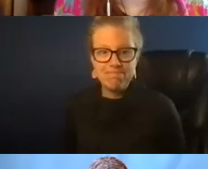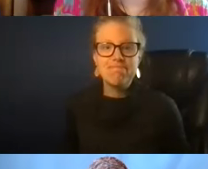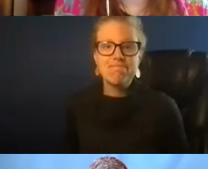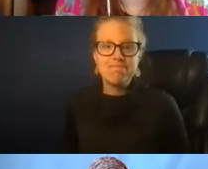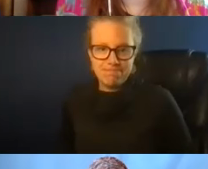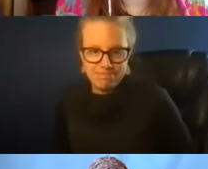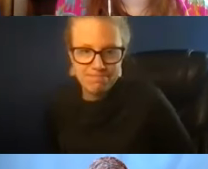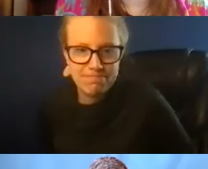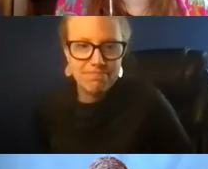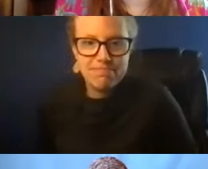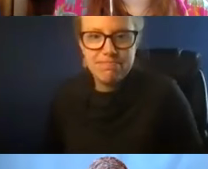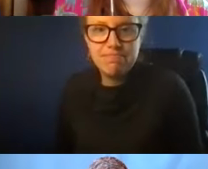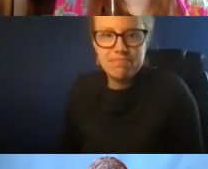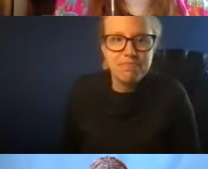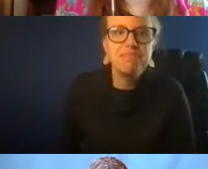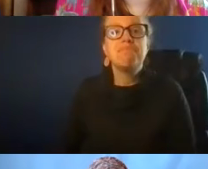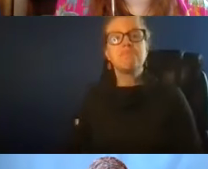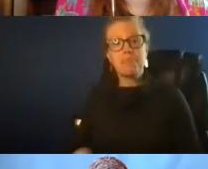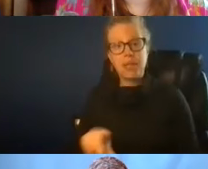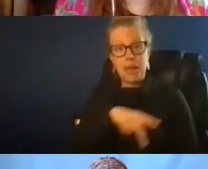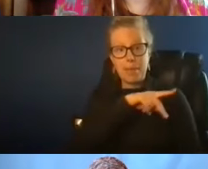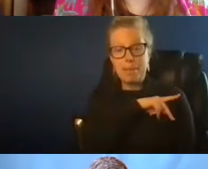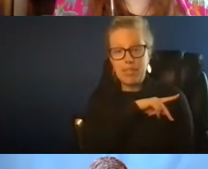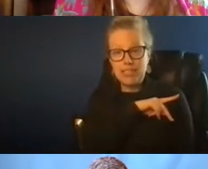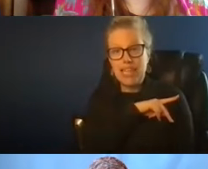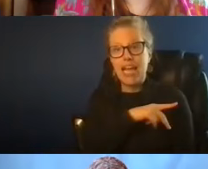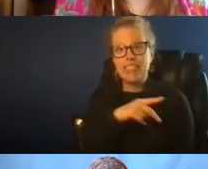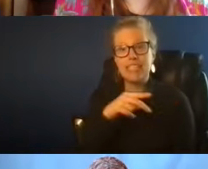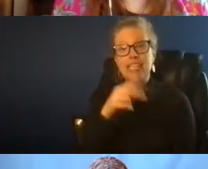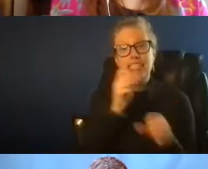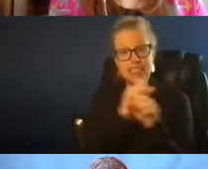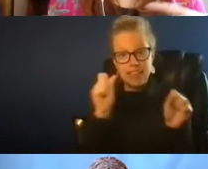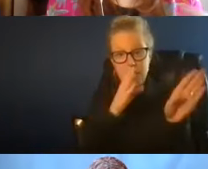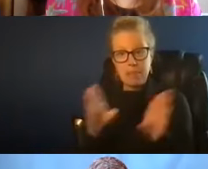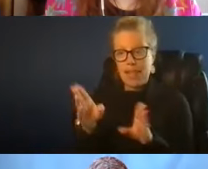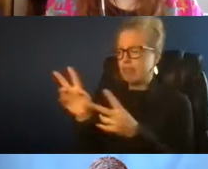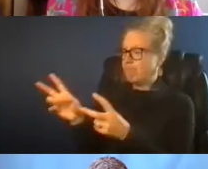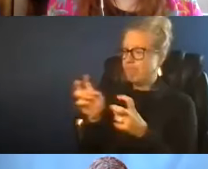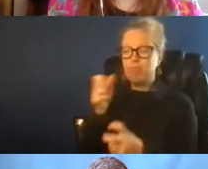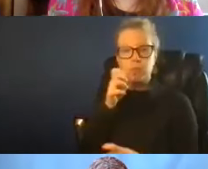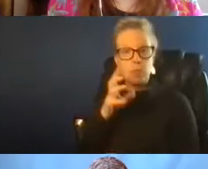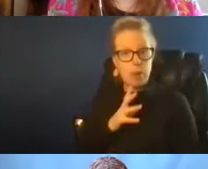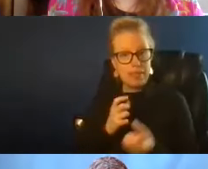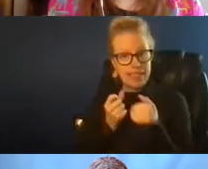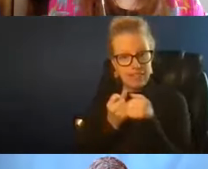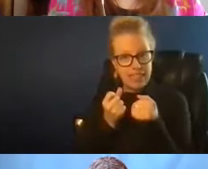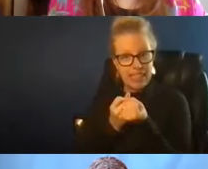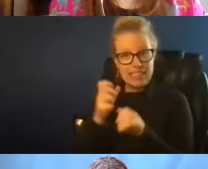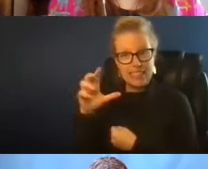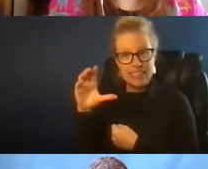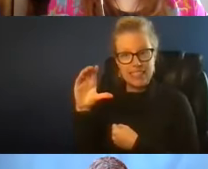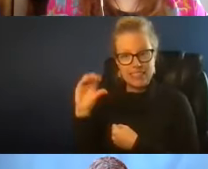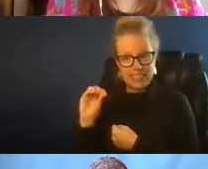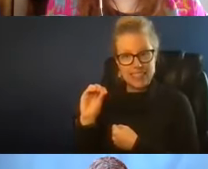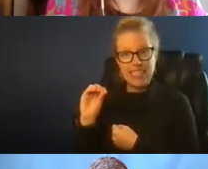This is our personalized safety plan from Women's Advocates. It is available on our website